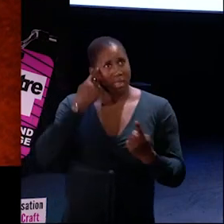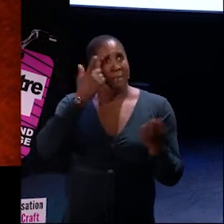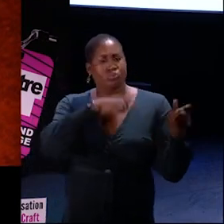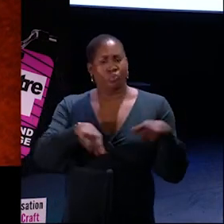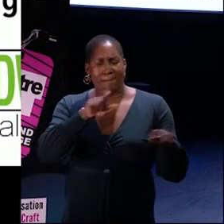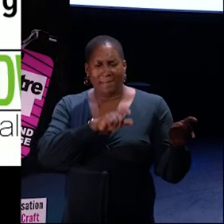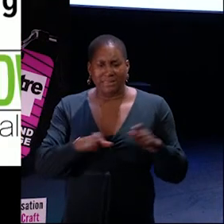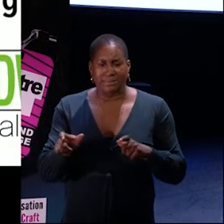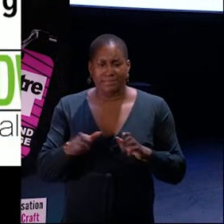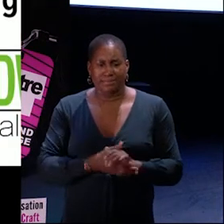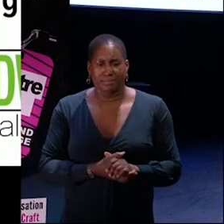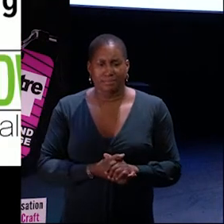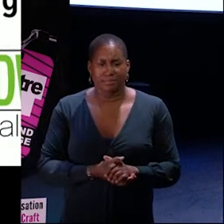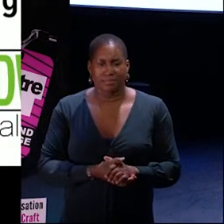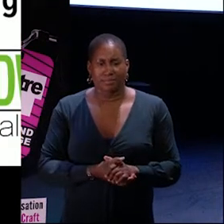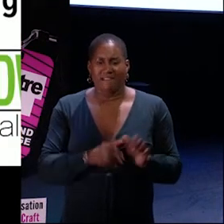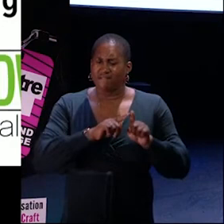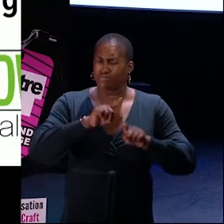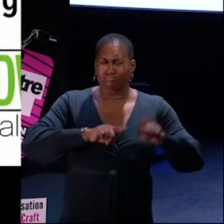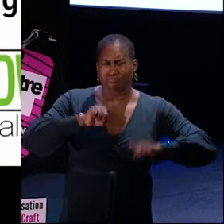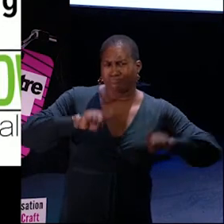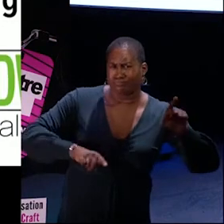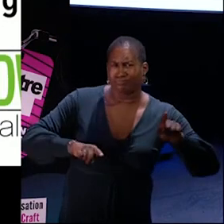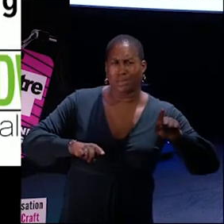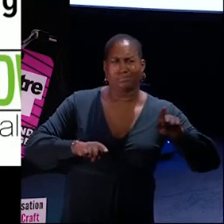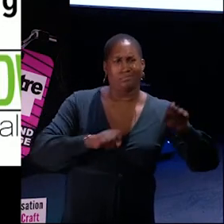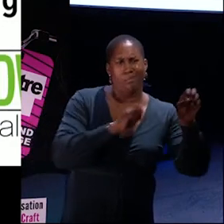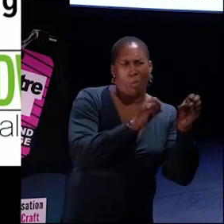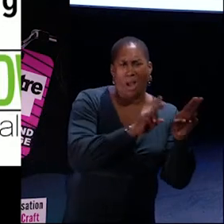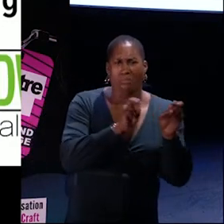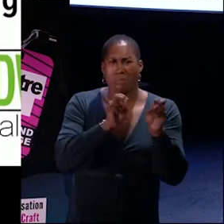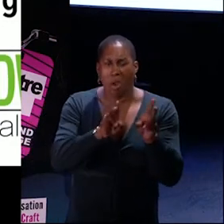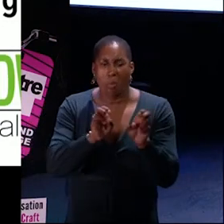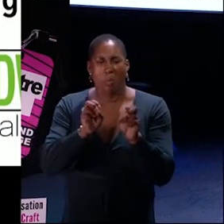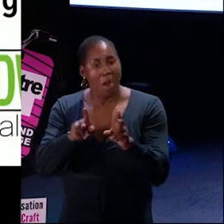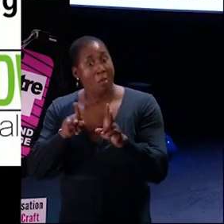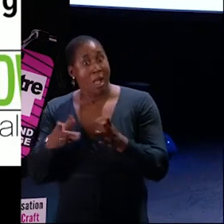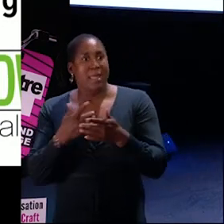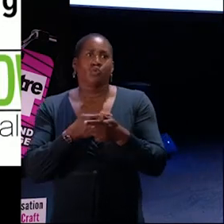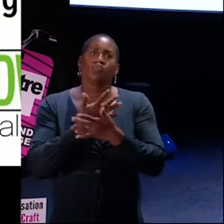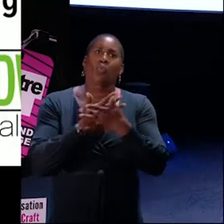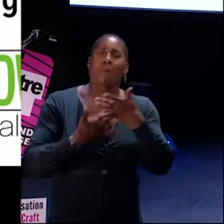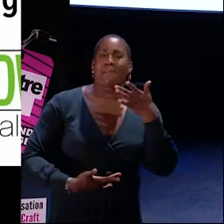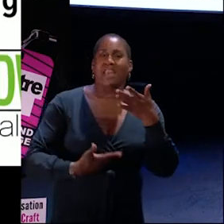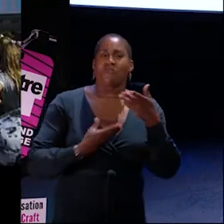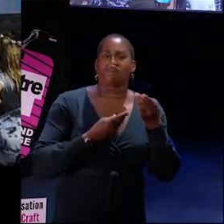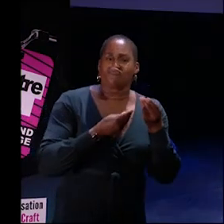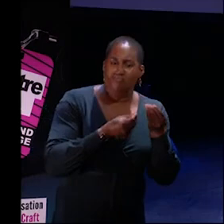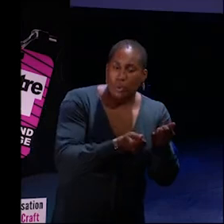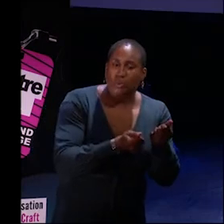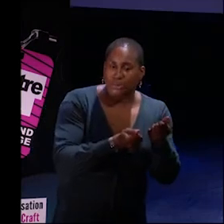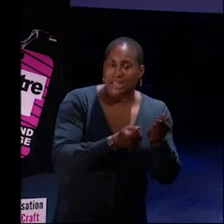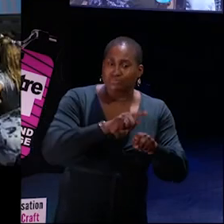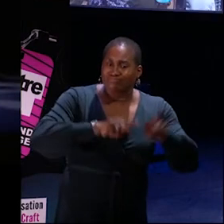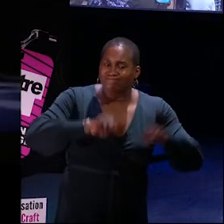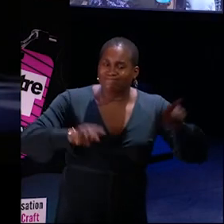this in various different ways, with various different sort of types of resources and sort of inspirational approaches to